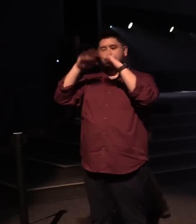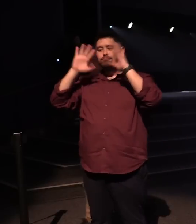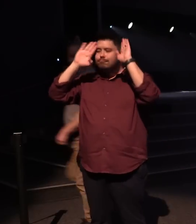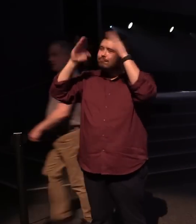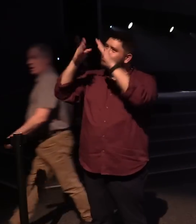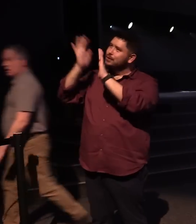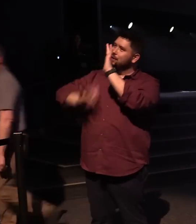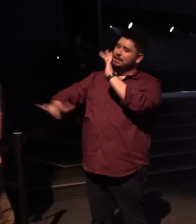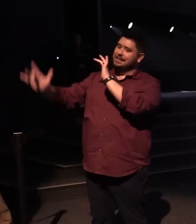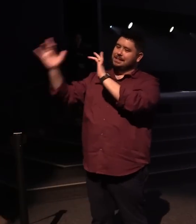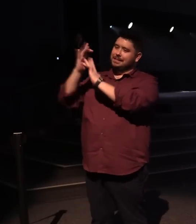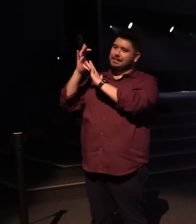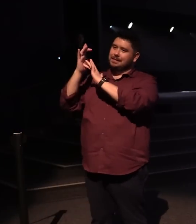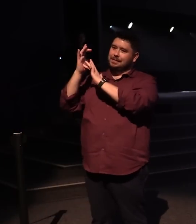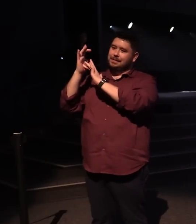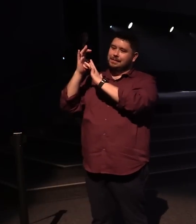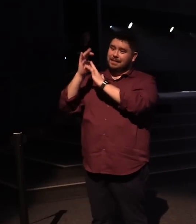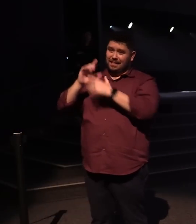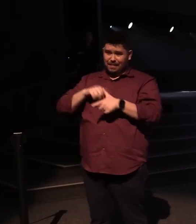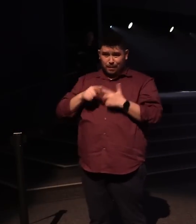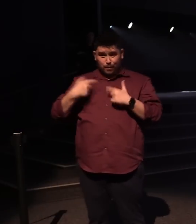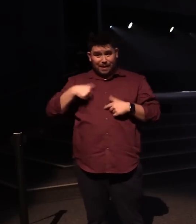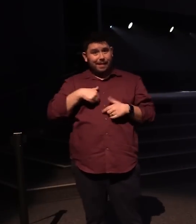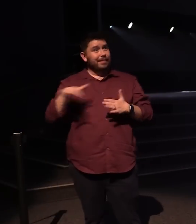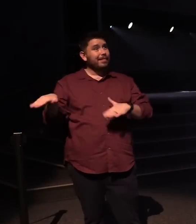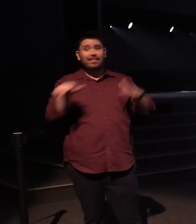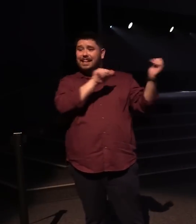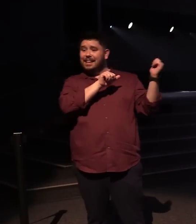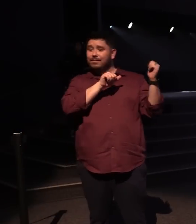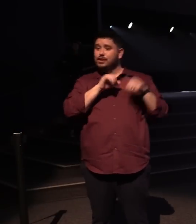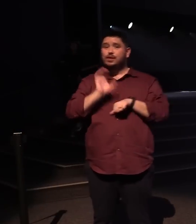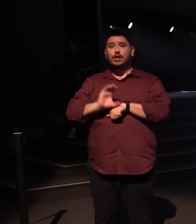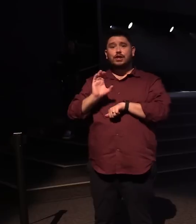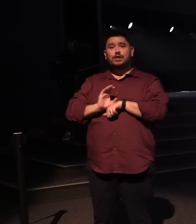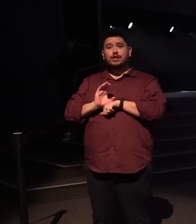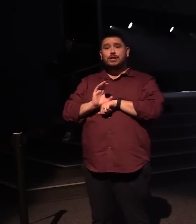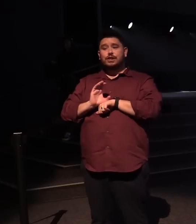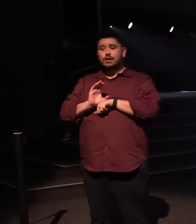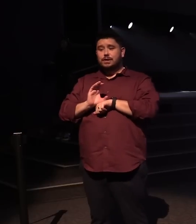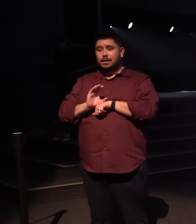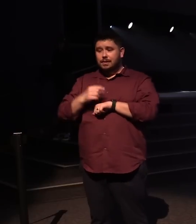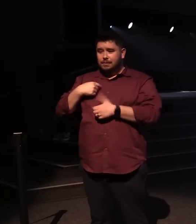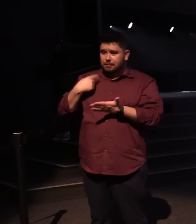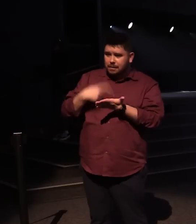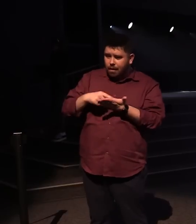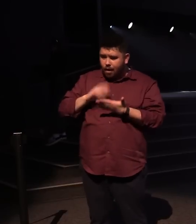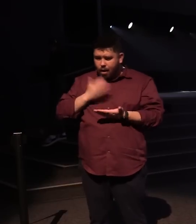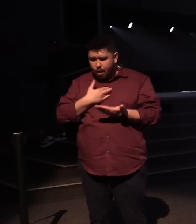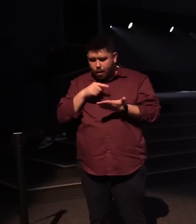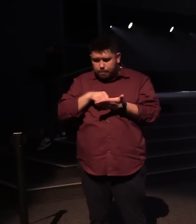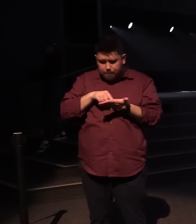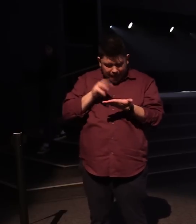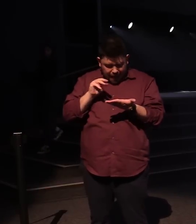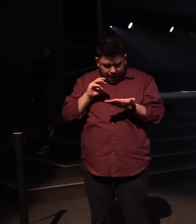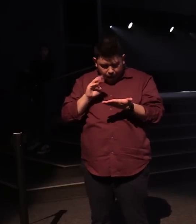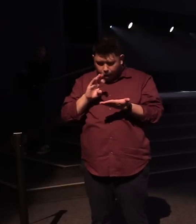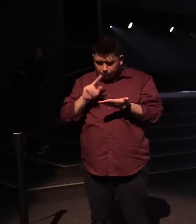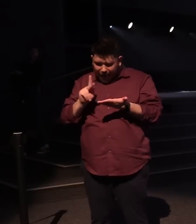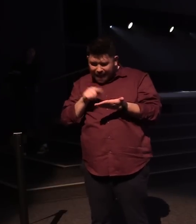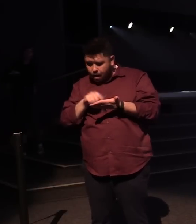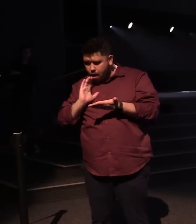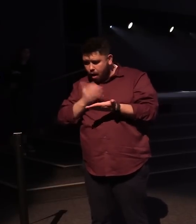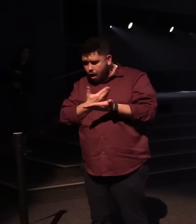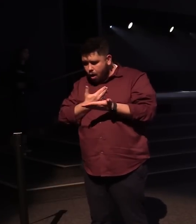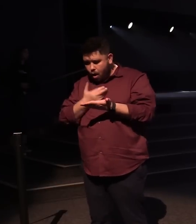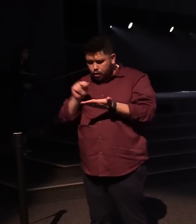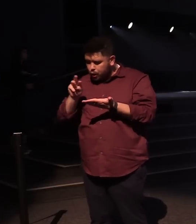Jesus. But then we leave this place and we check our bank account and we watch the news and we